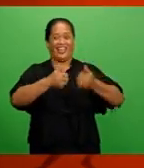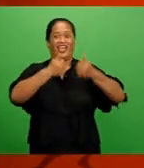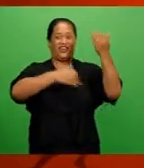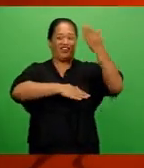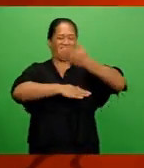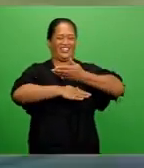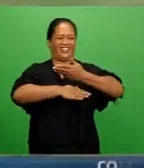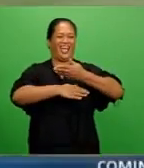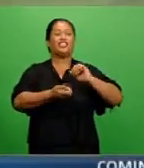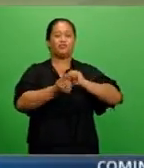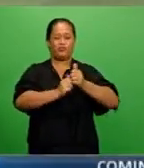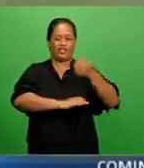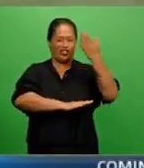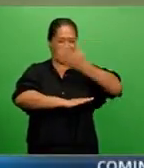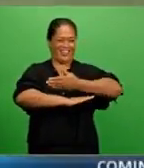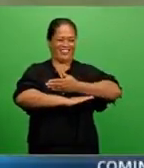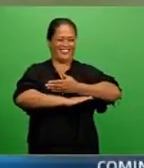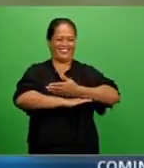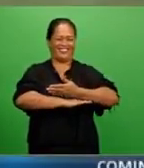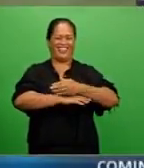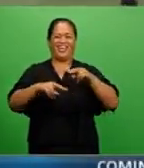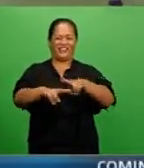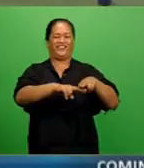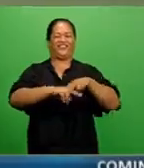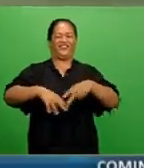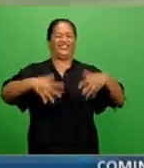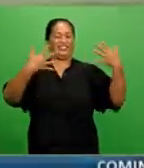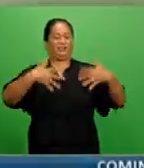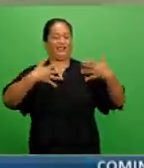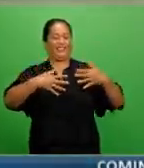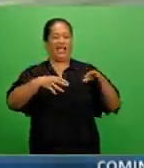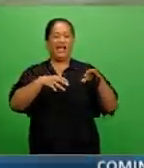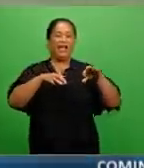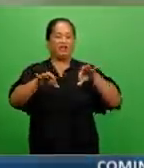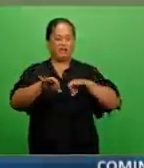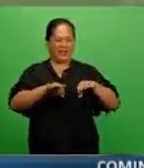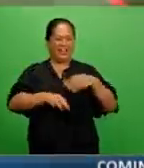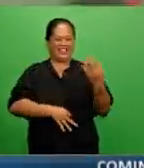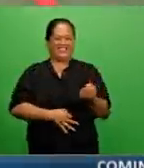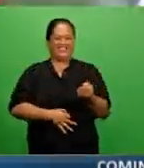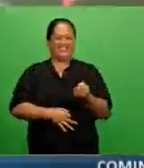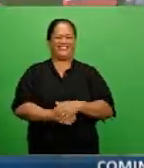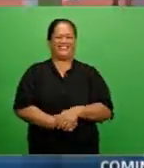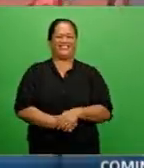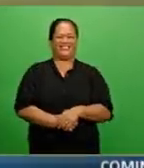Sports Tonight. Fiji Mbati plans ahead.